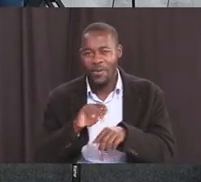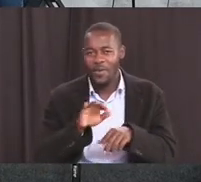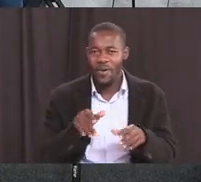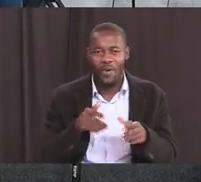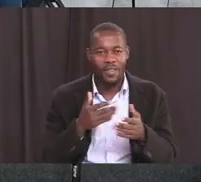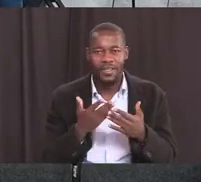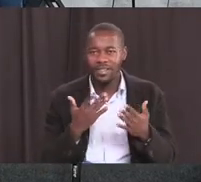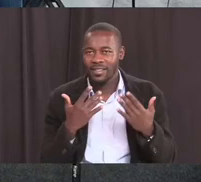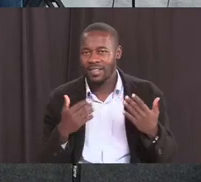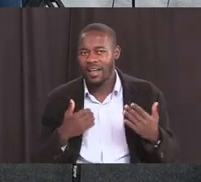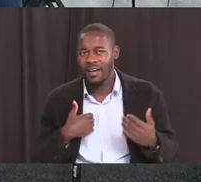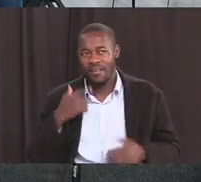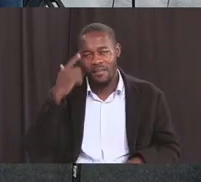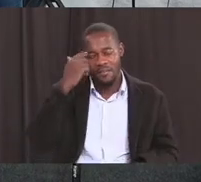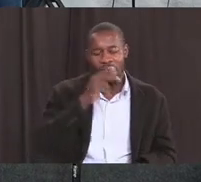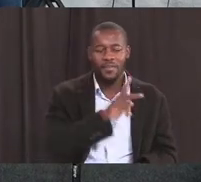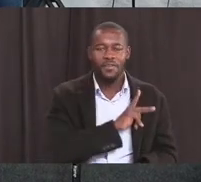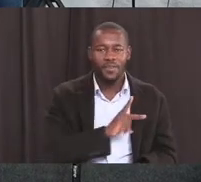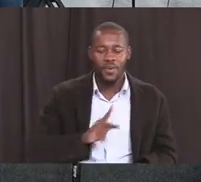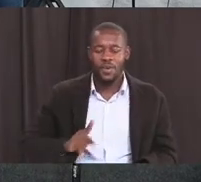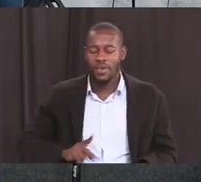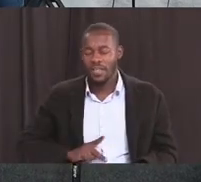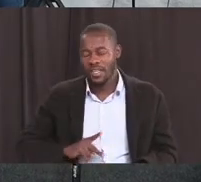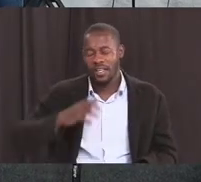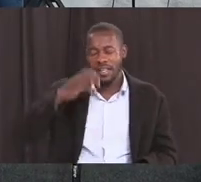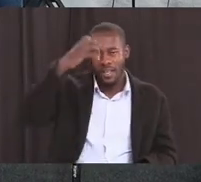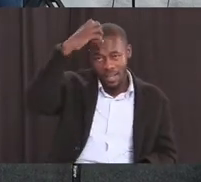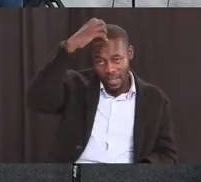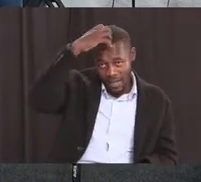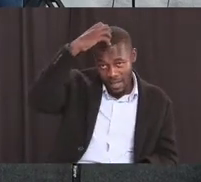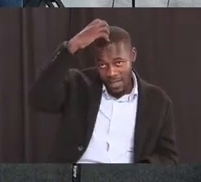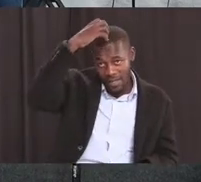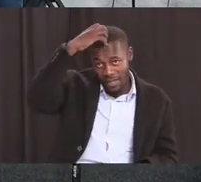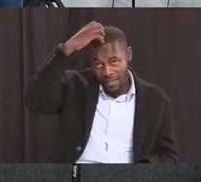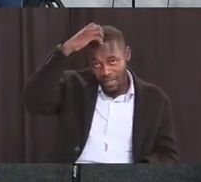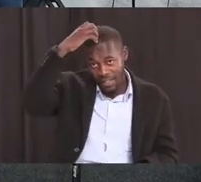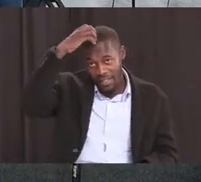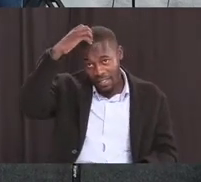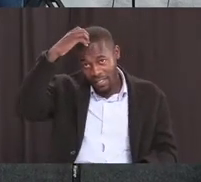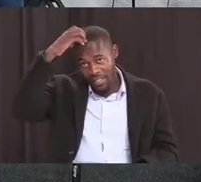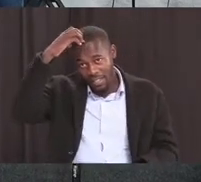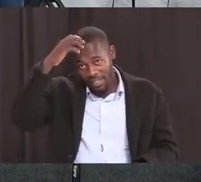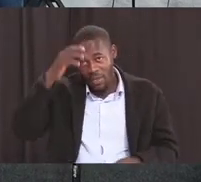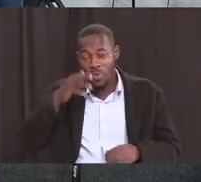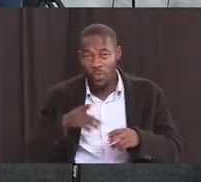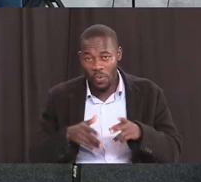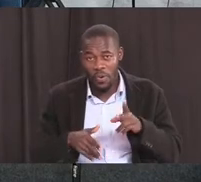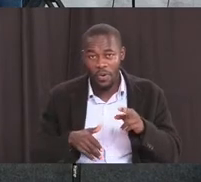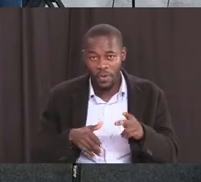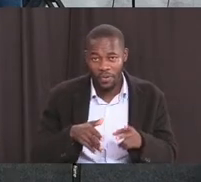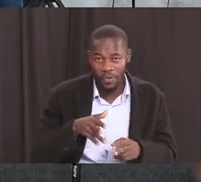your kingdom's cause. As I walk from earth into